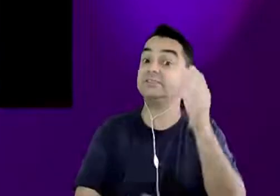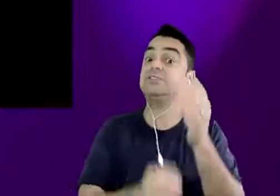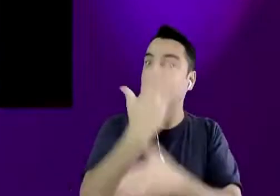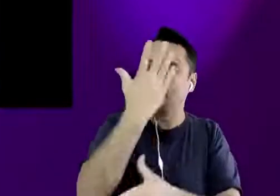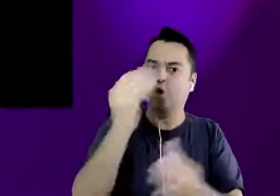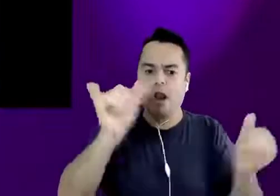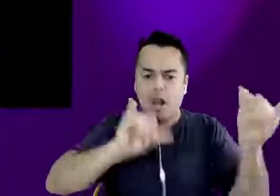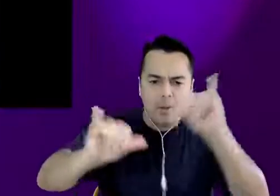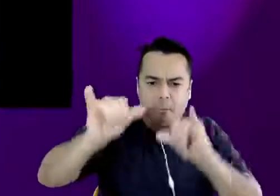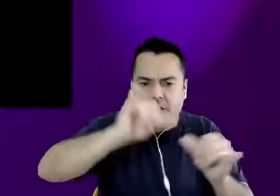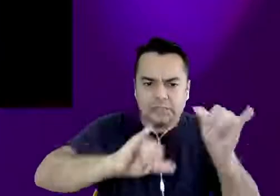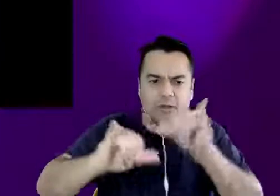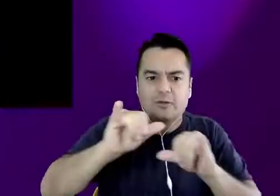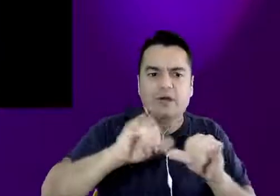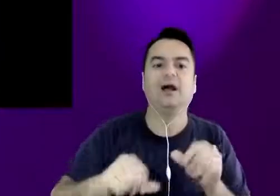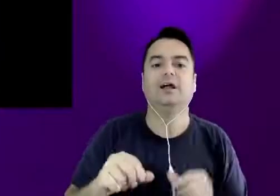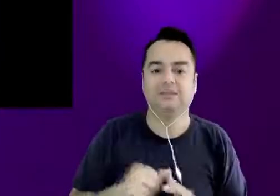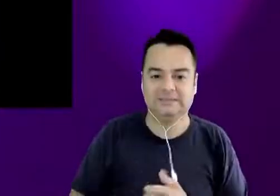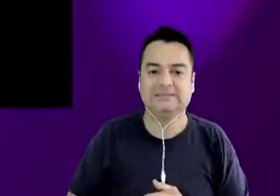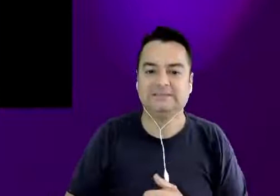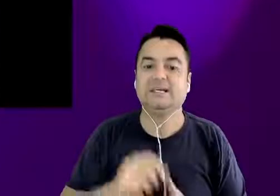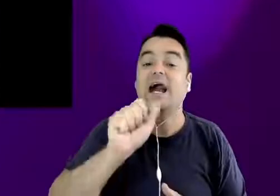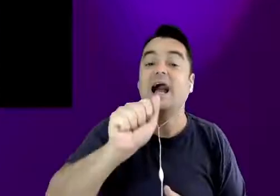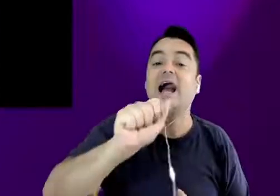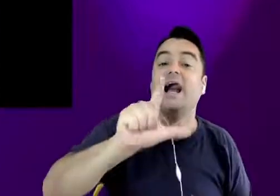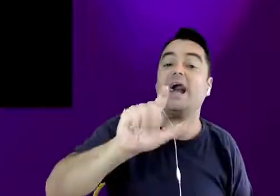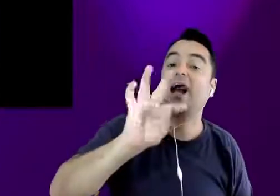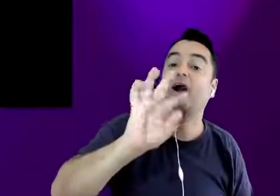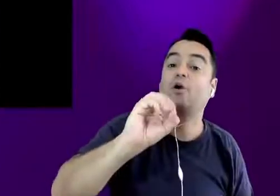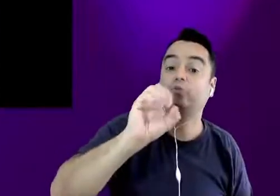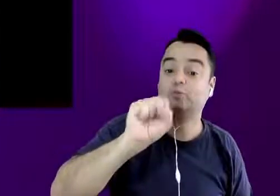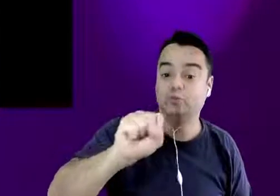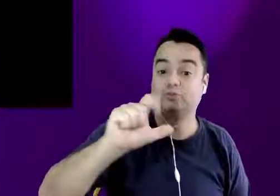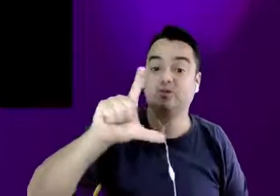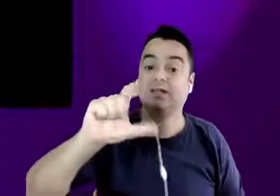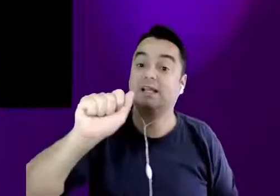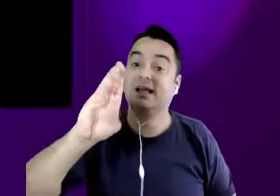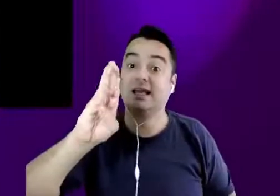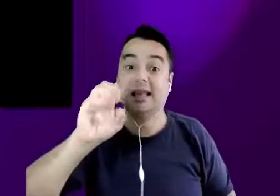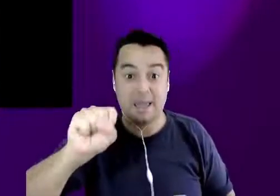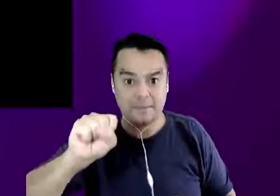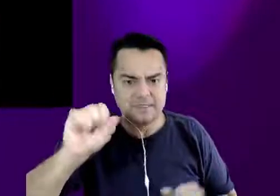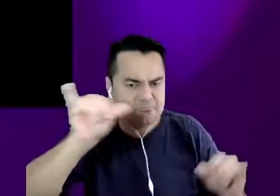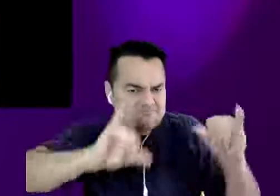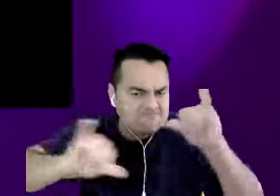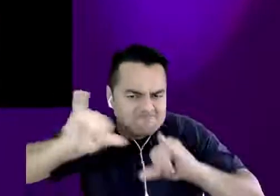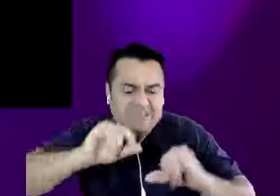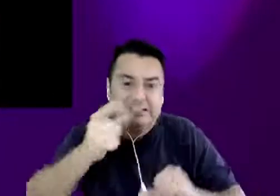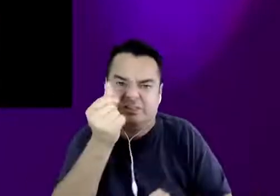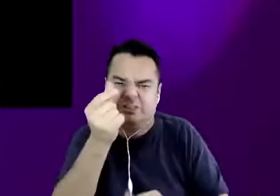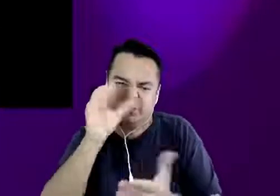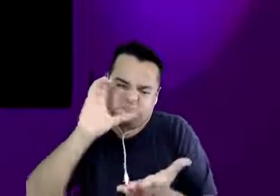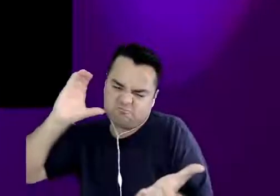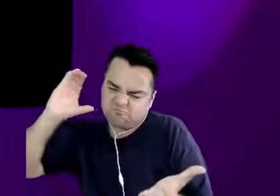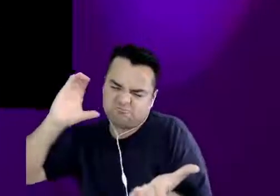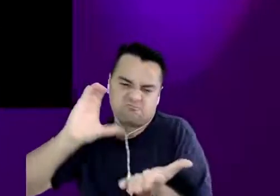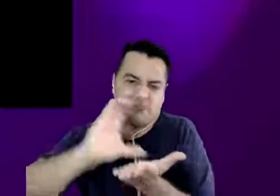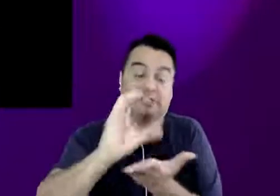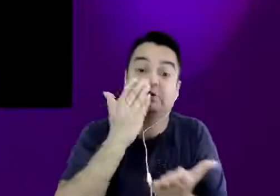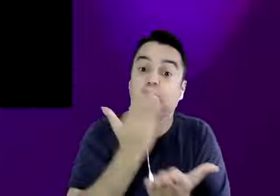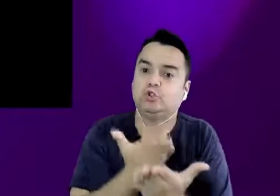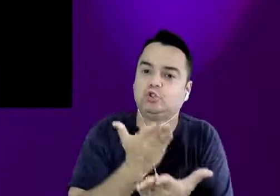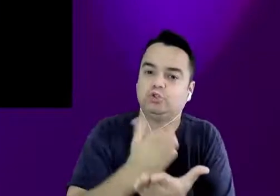only things they are doing is only studying the process of geroscience. So in conclusion, women are